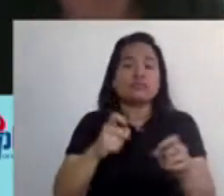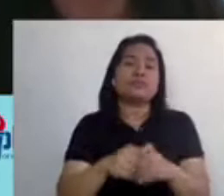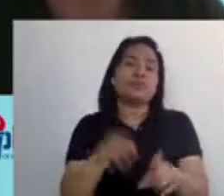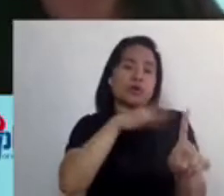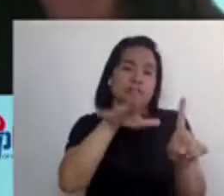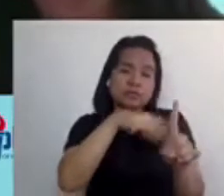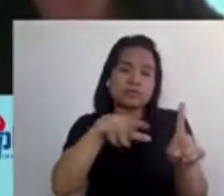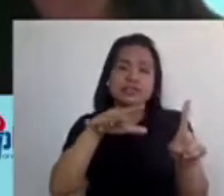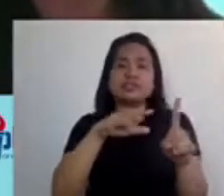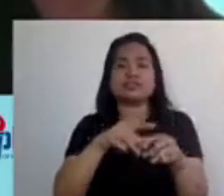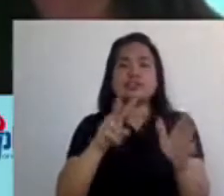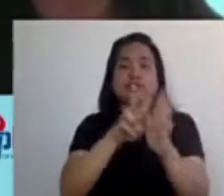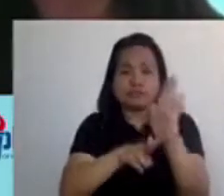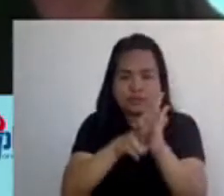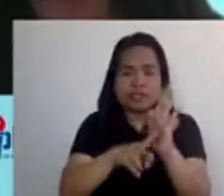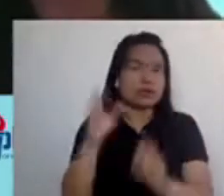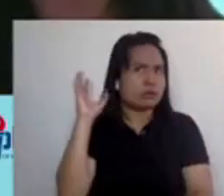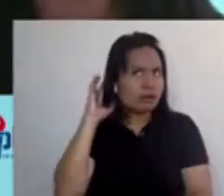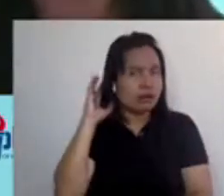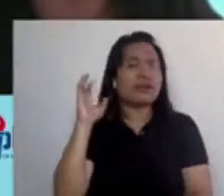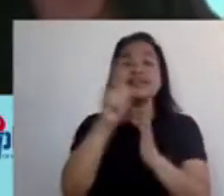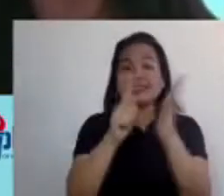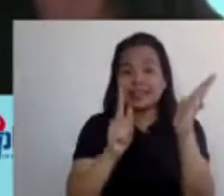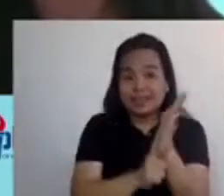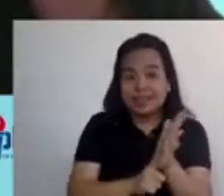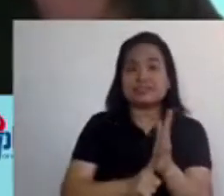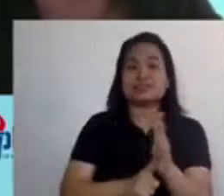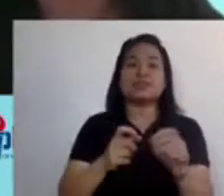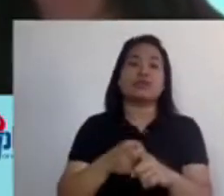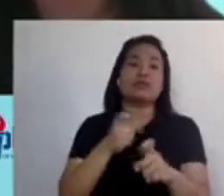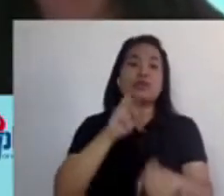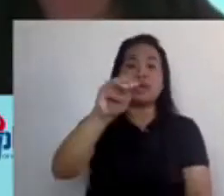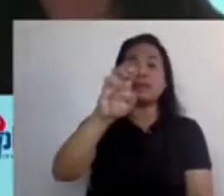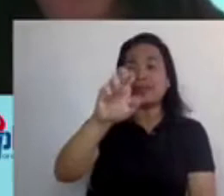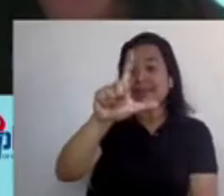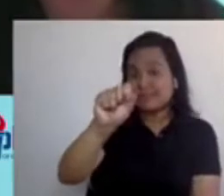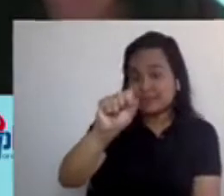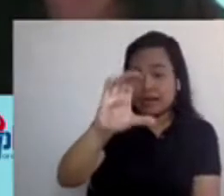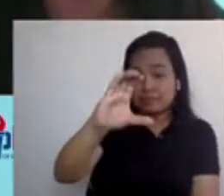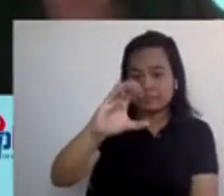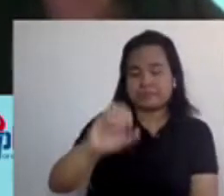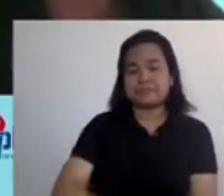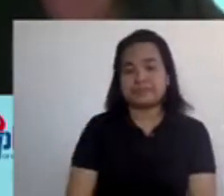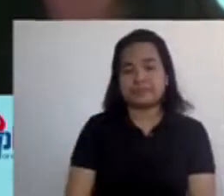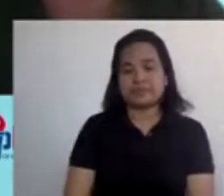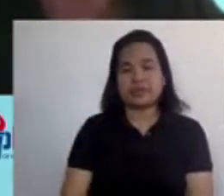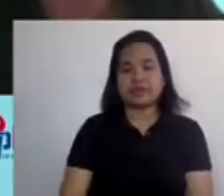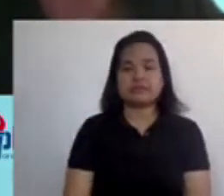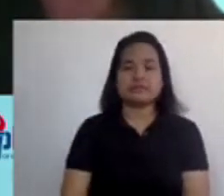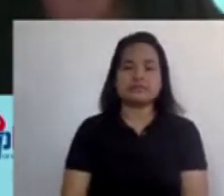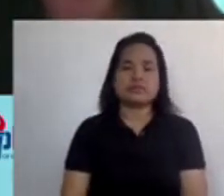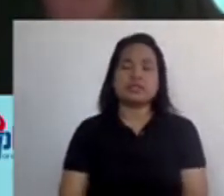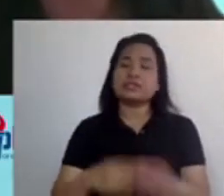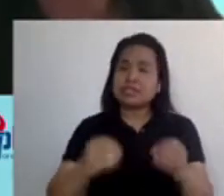is SLM-based or MELC aligned. And again, given the nature of the function of teacher broadcasters, we